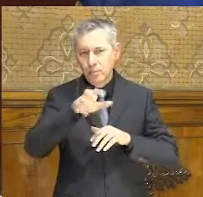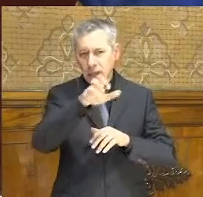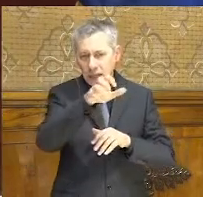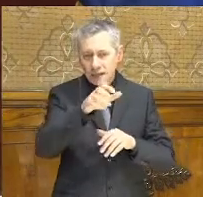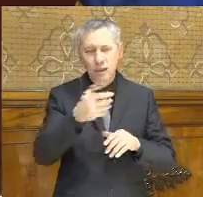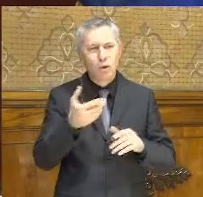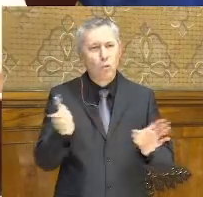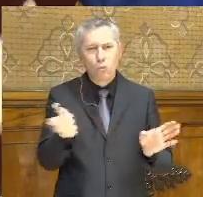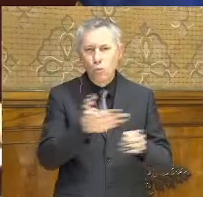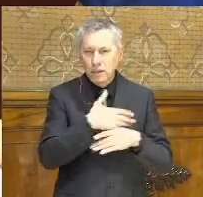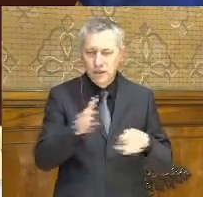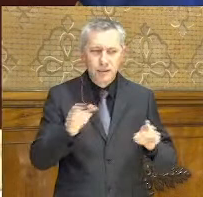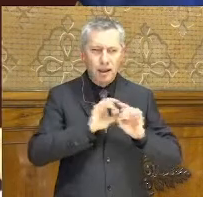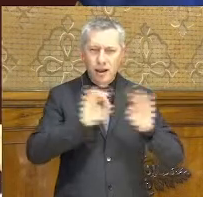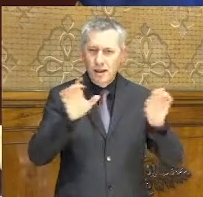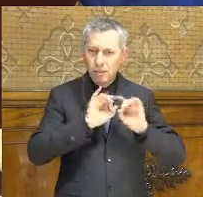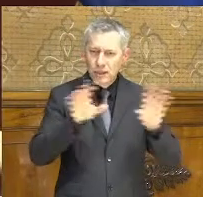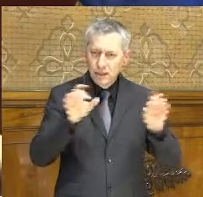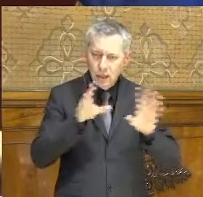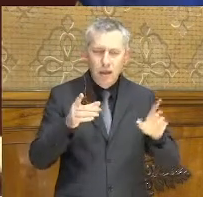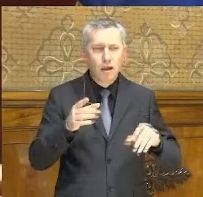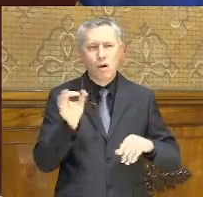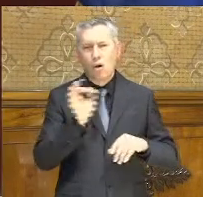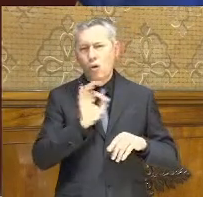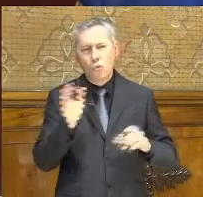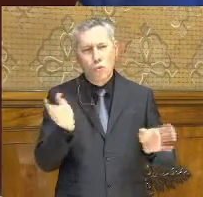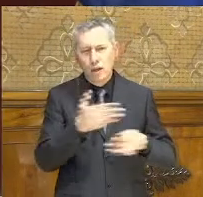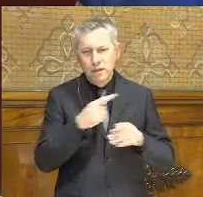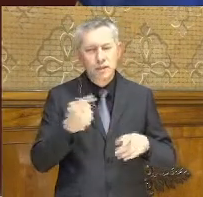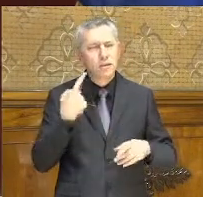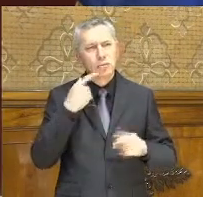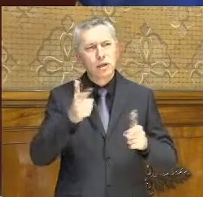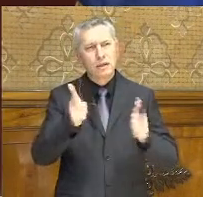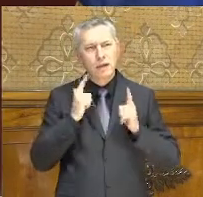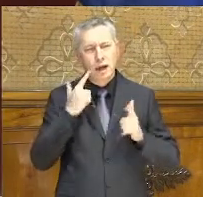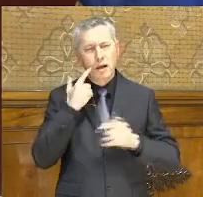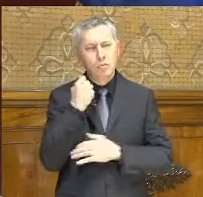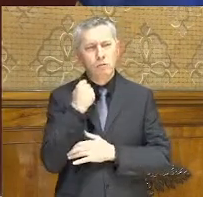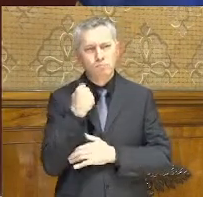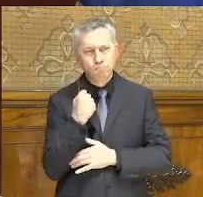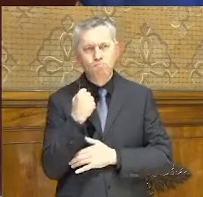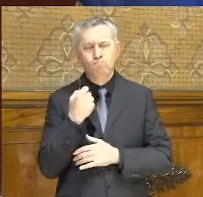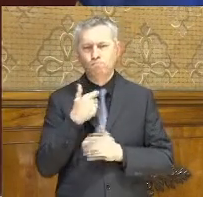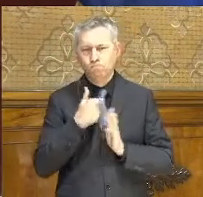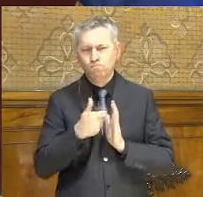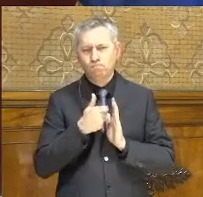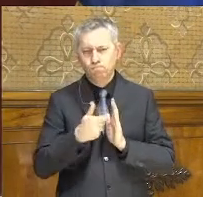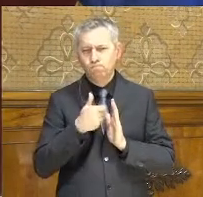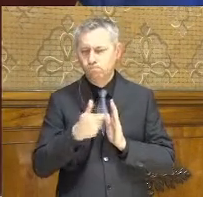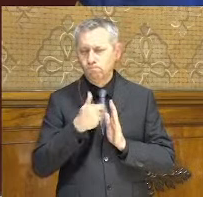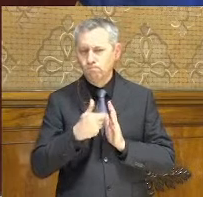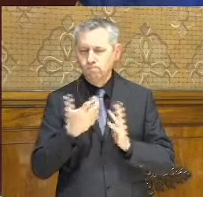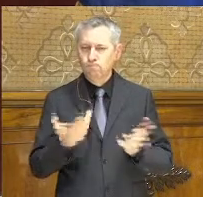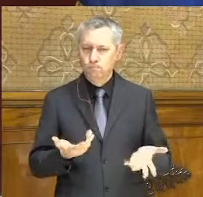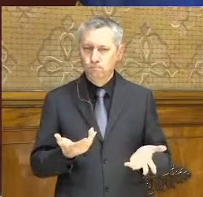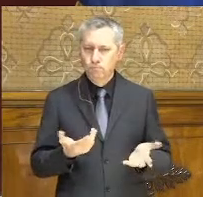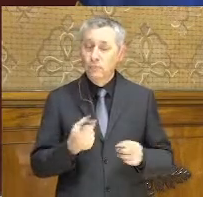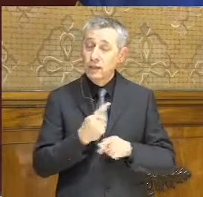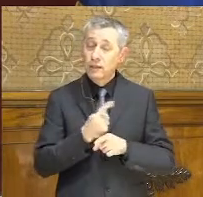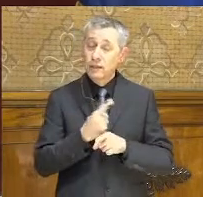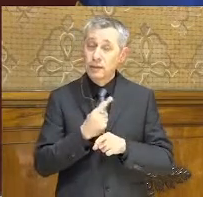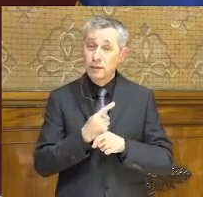state of resistance. We are then compelled to come to terms with freedom's possible